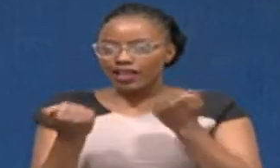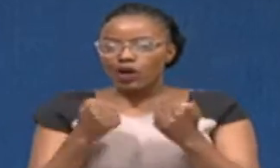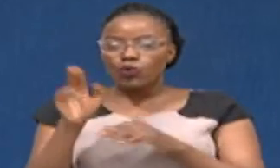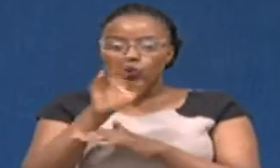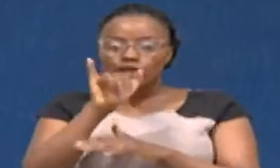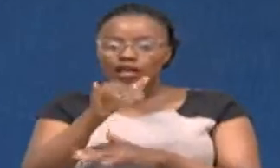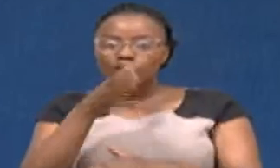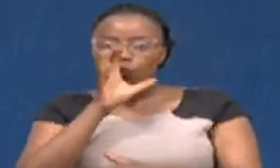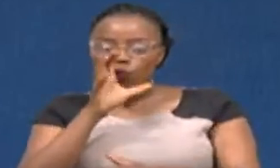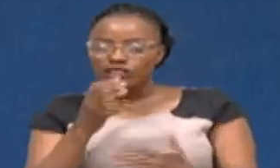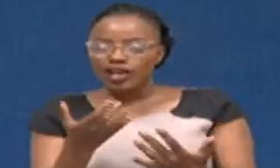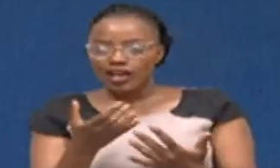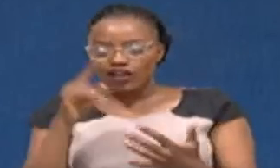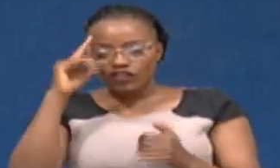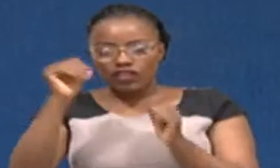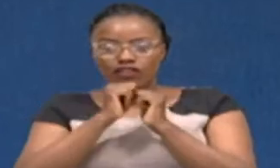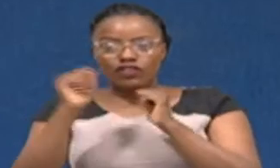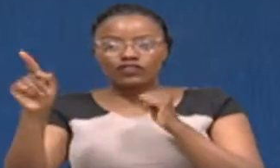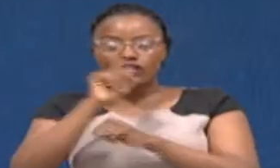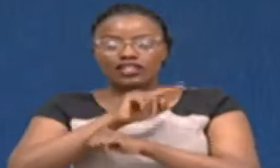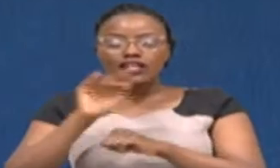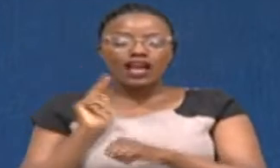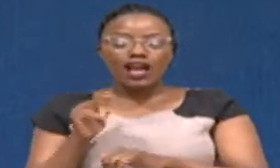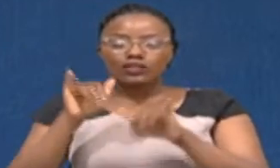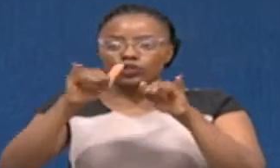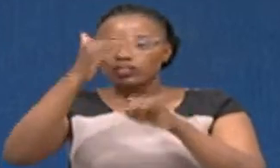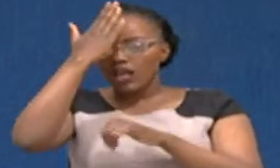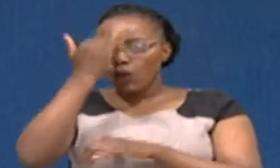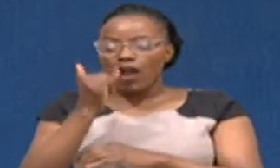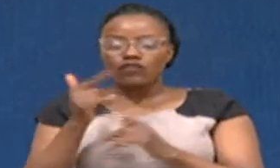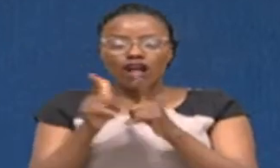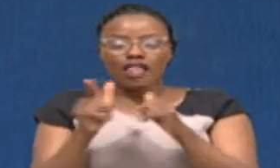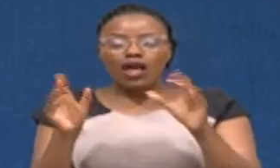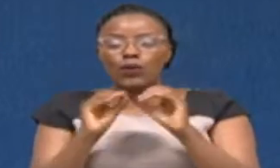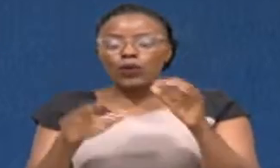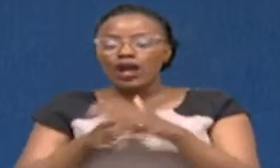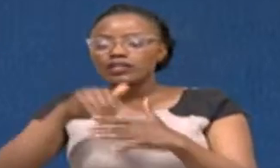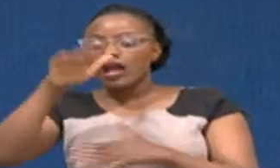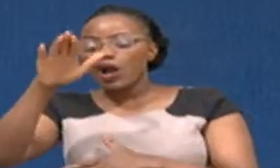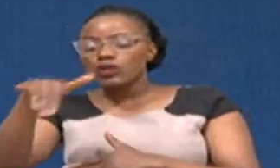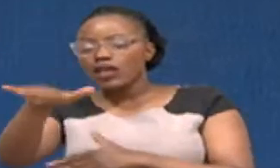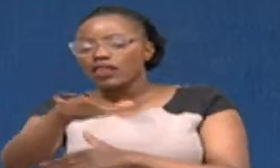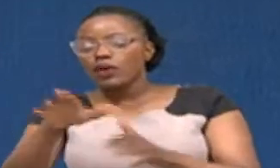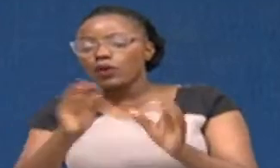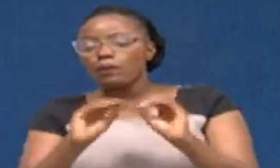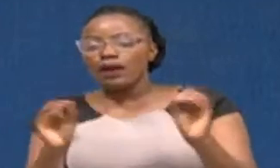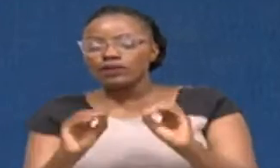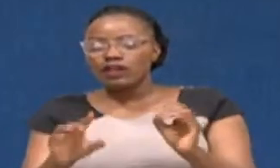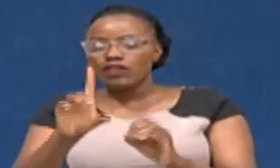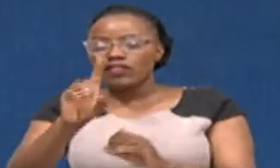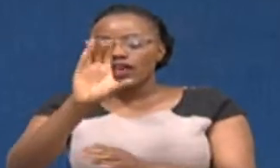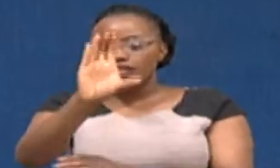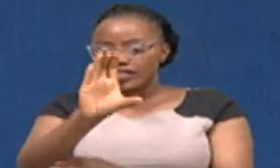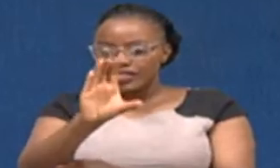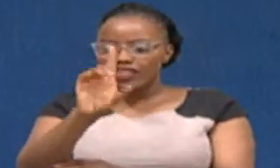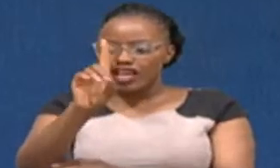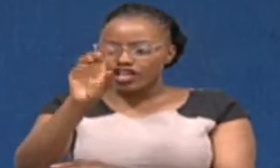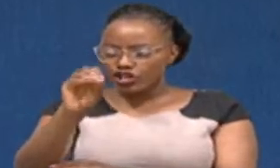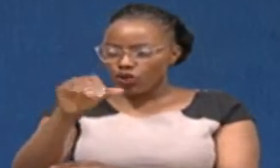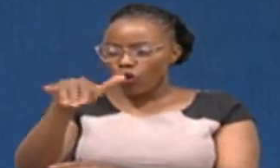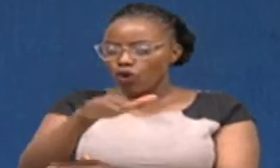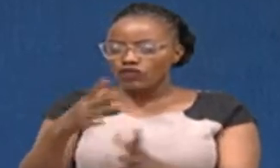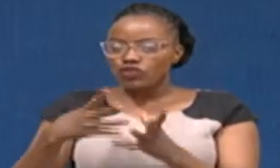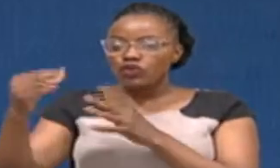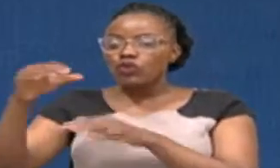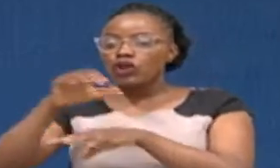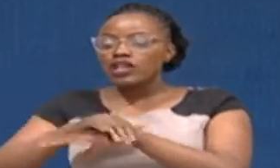used for the 15 days that we were there, because we could not be allowed to step outside the compound, the DO's compound, to